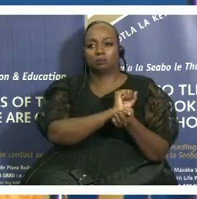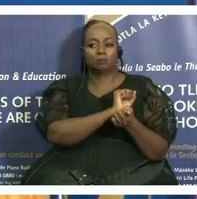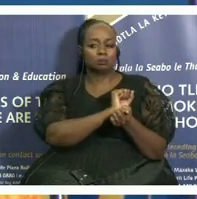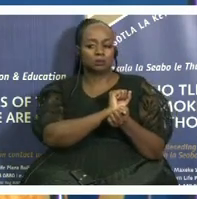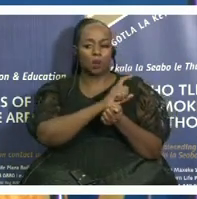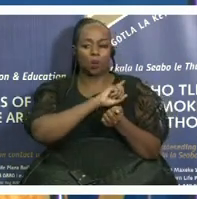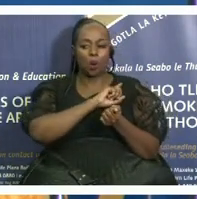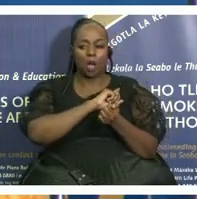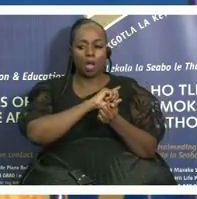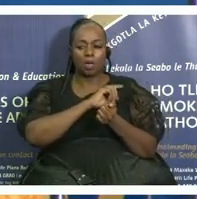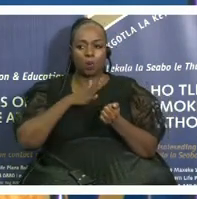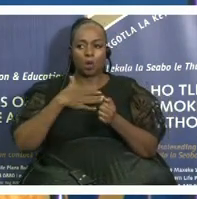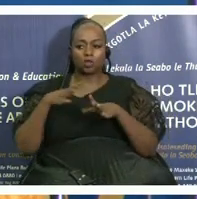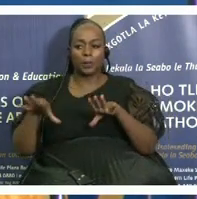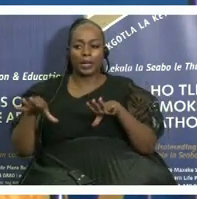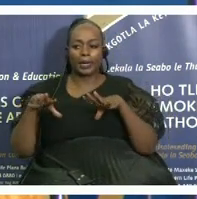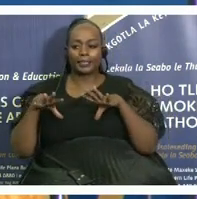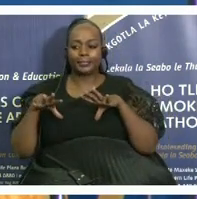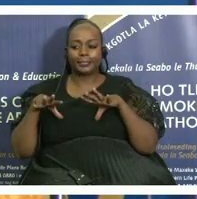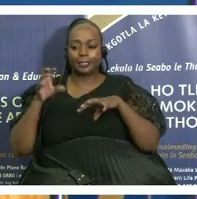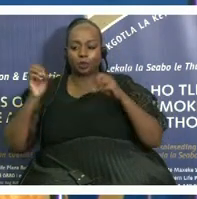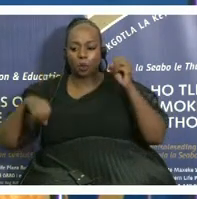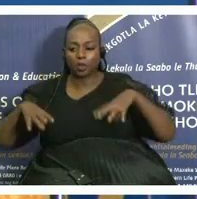ba iketsetse tjhelete.